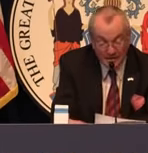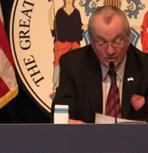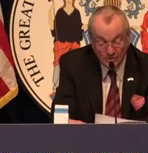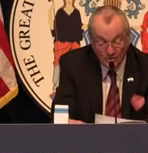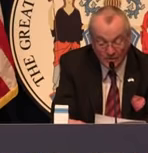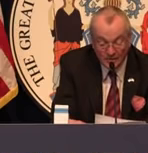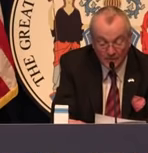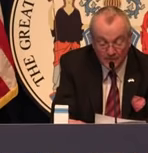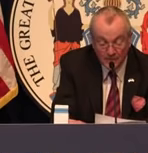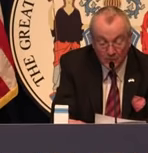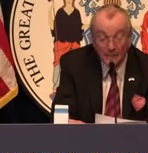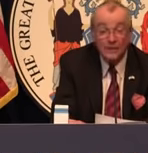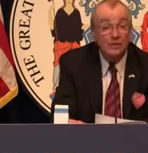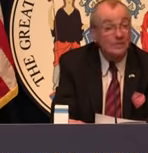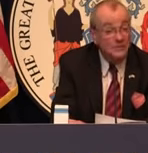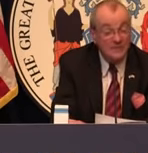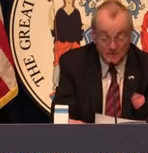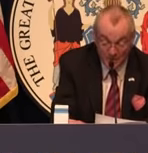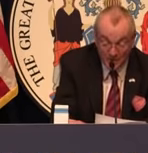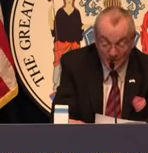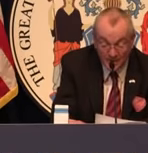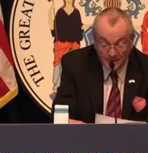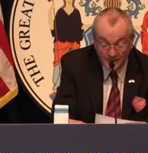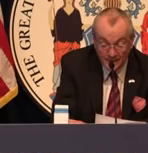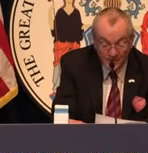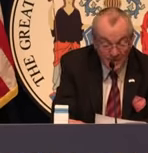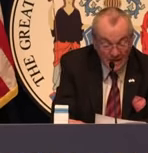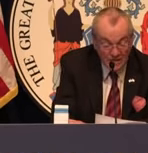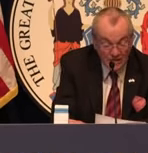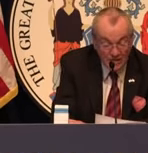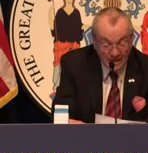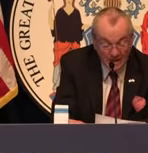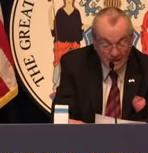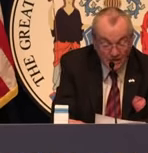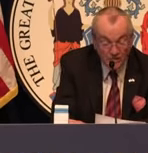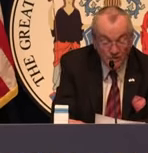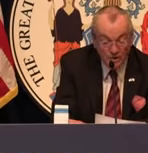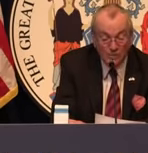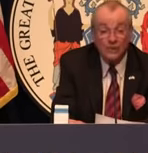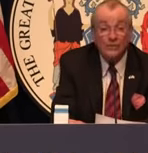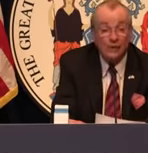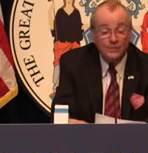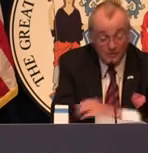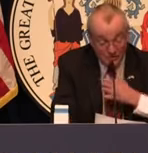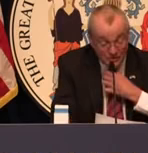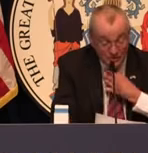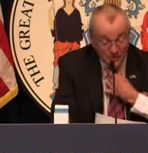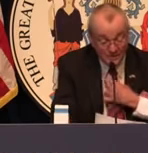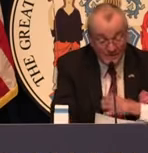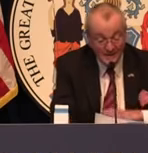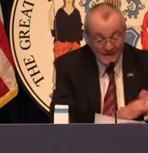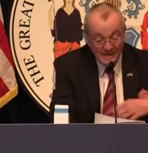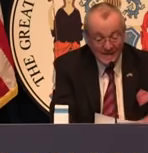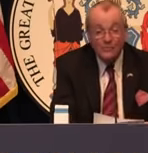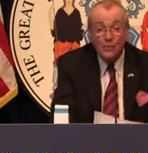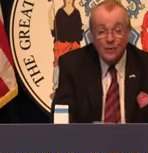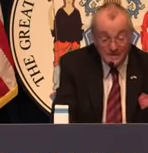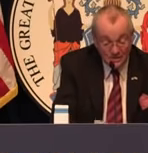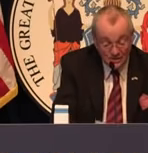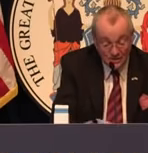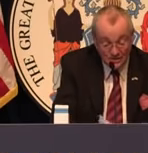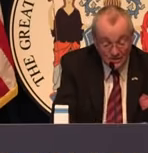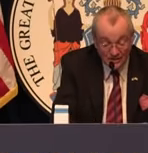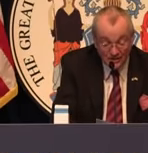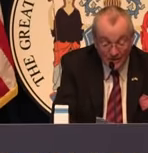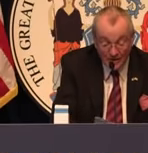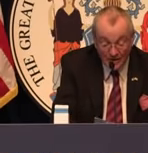know as Keene University, while in her 50s, by the way. For the next 30-odd years, she was a substitute teacher. Never one